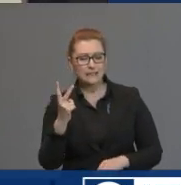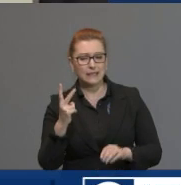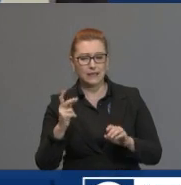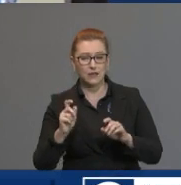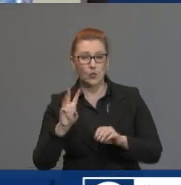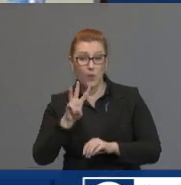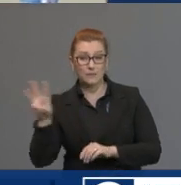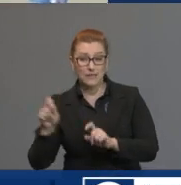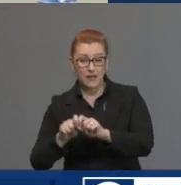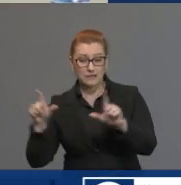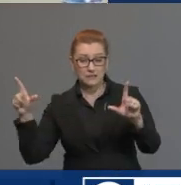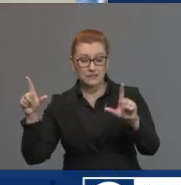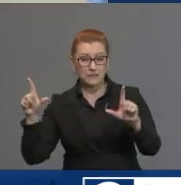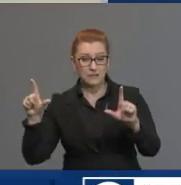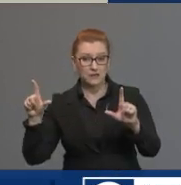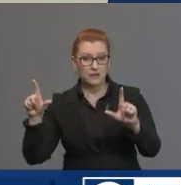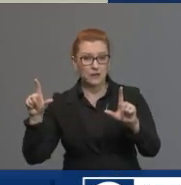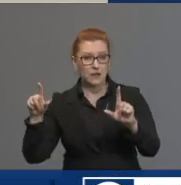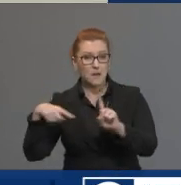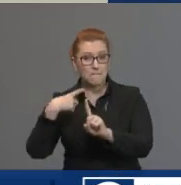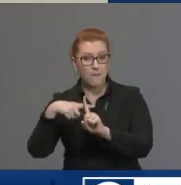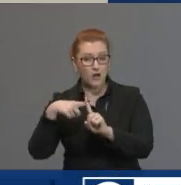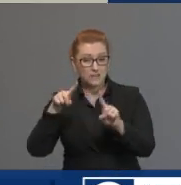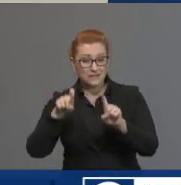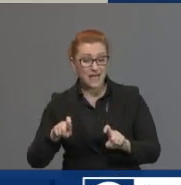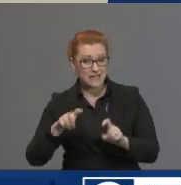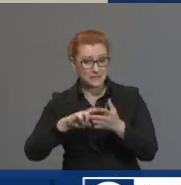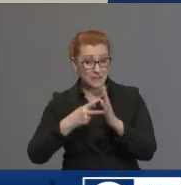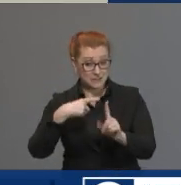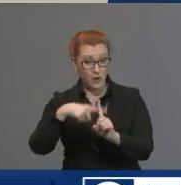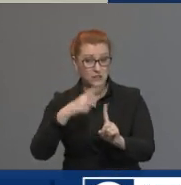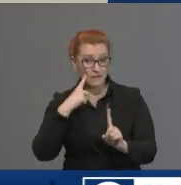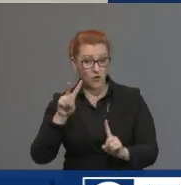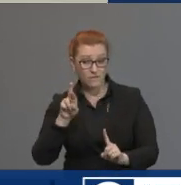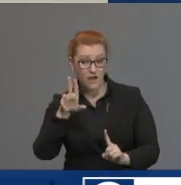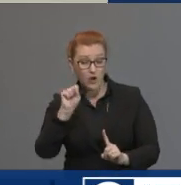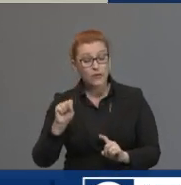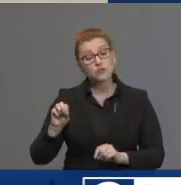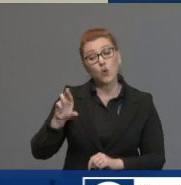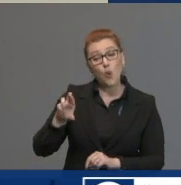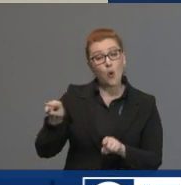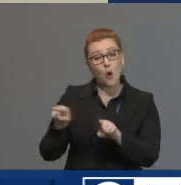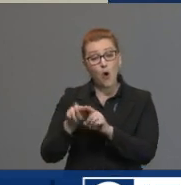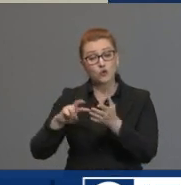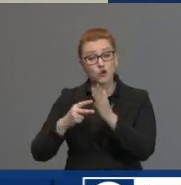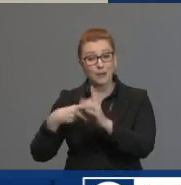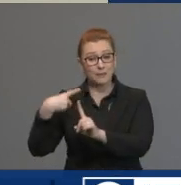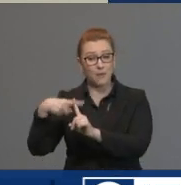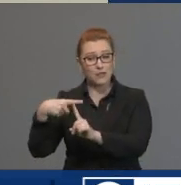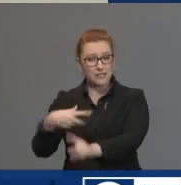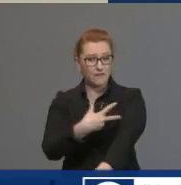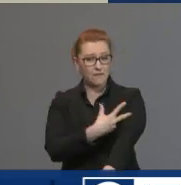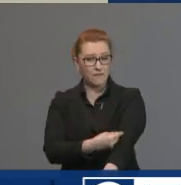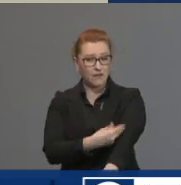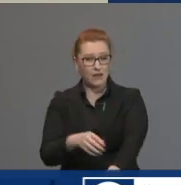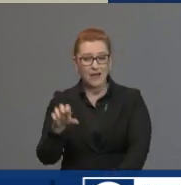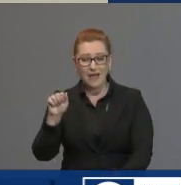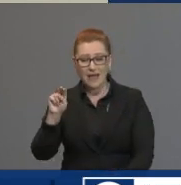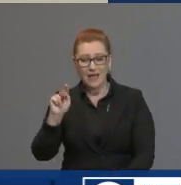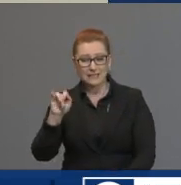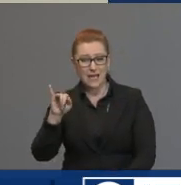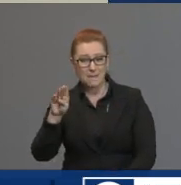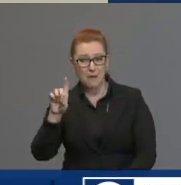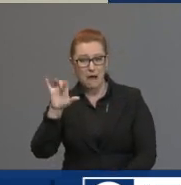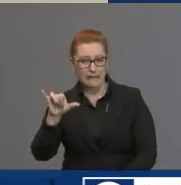cases reflect positive tests just for the virus, or does it also include positive antibody tests? We're trying to differentiate if